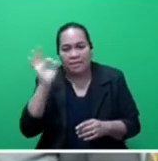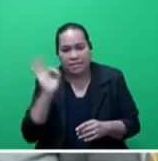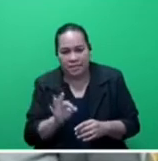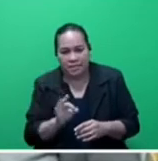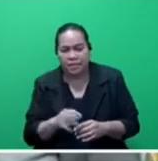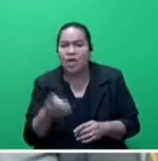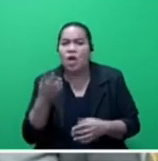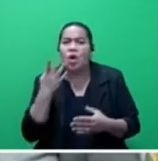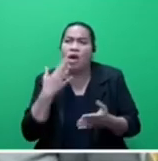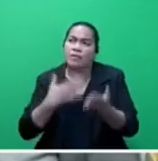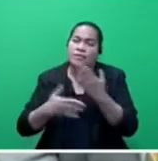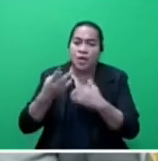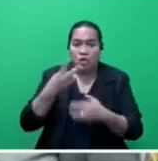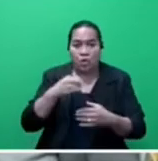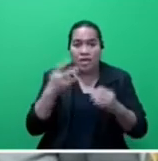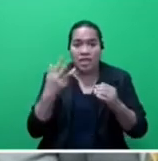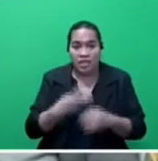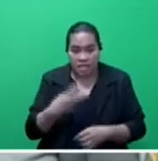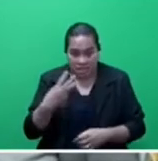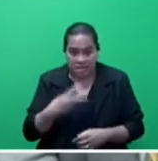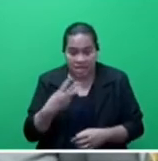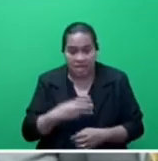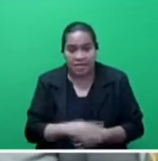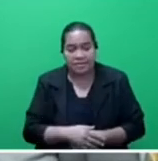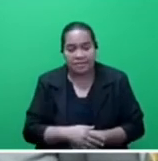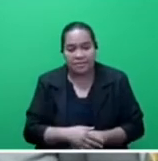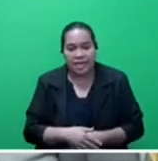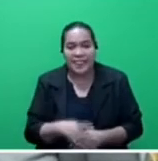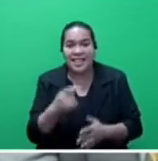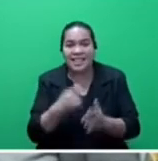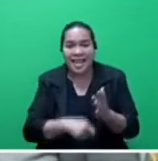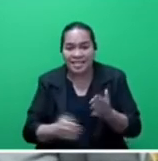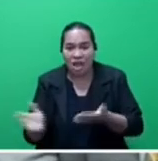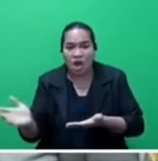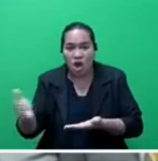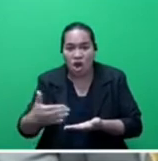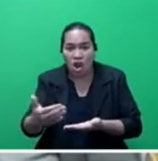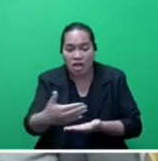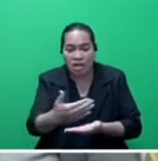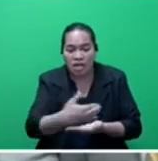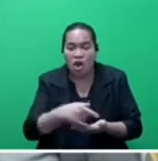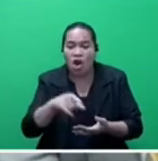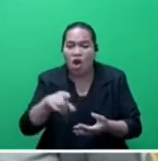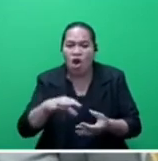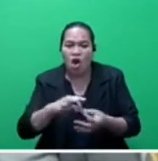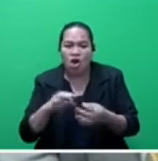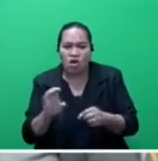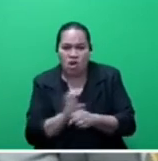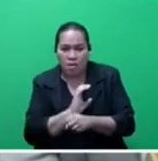Honorable Speaker, tax collection on corporate tax